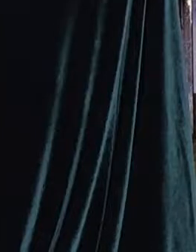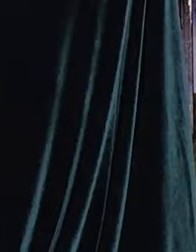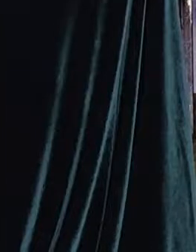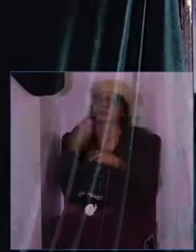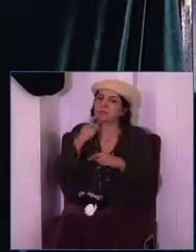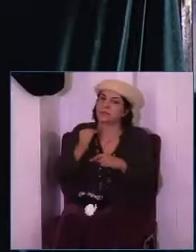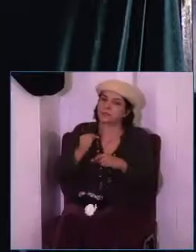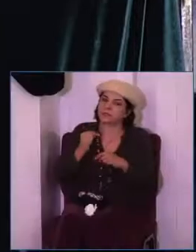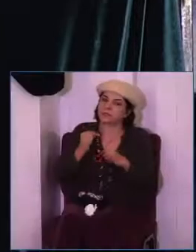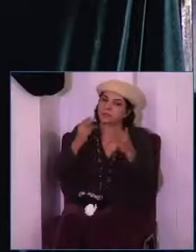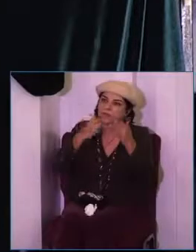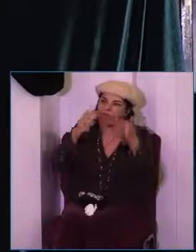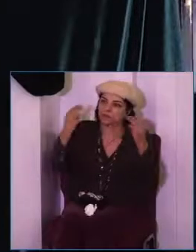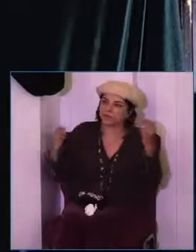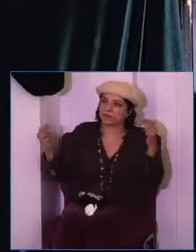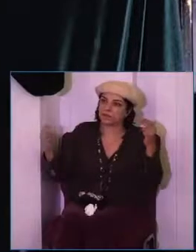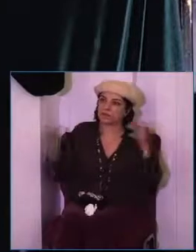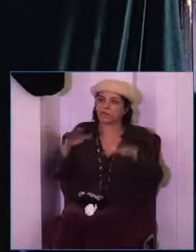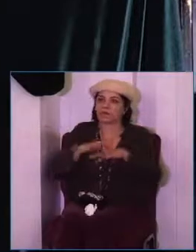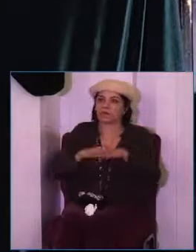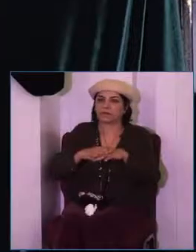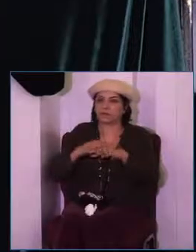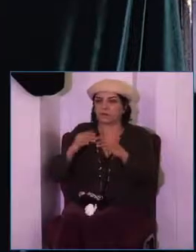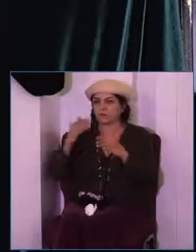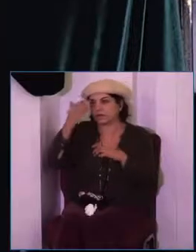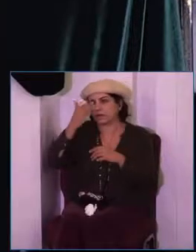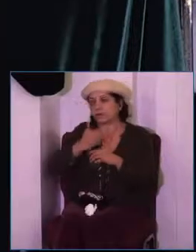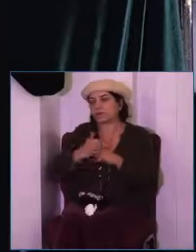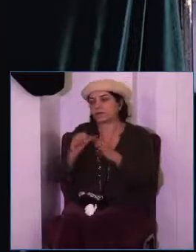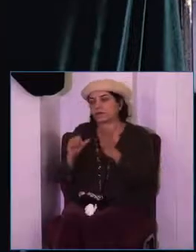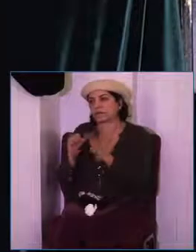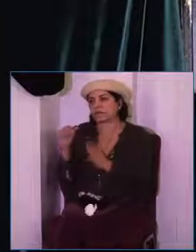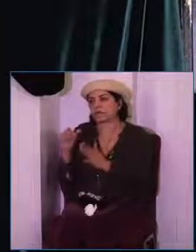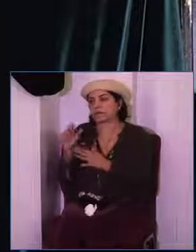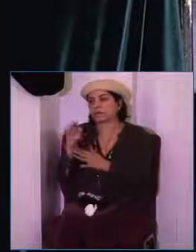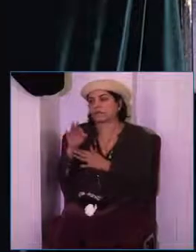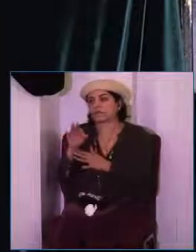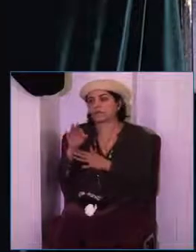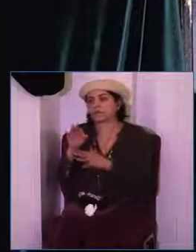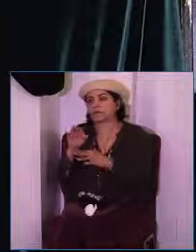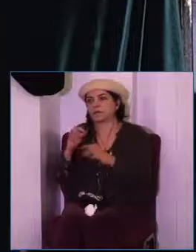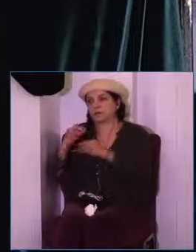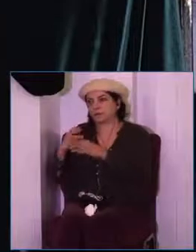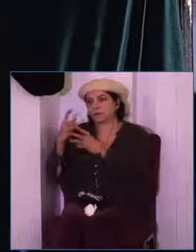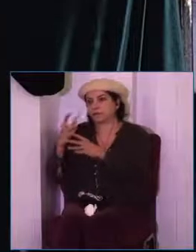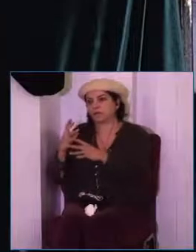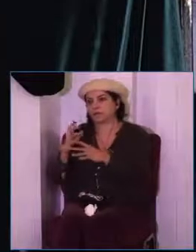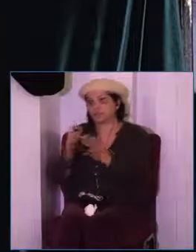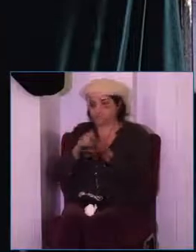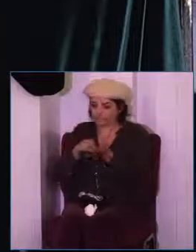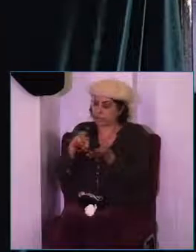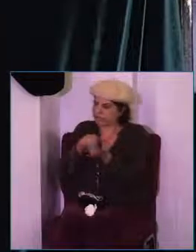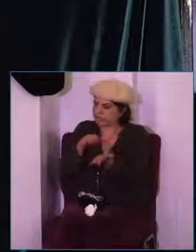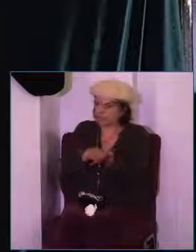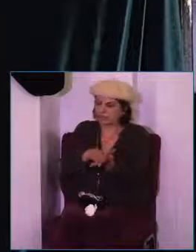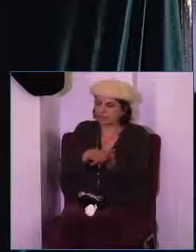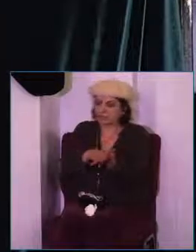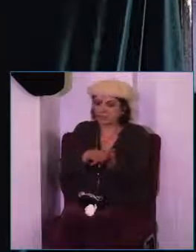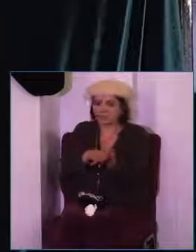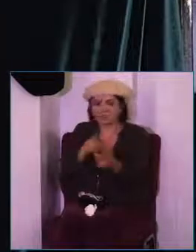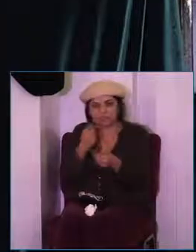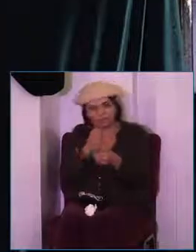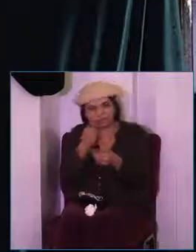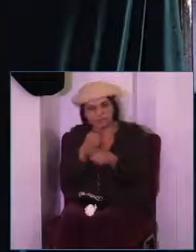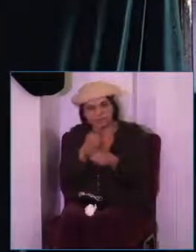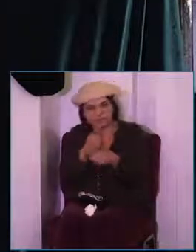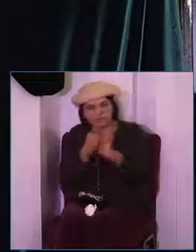of our website, and just make sure you note whether it's for your regular offering or building fund or